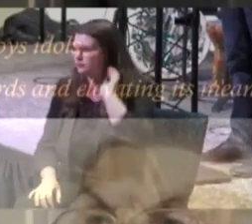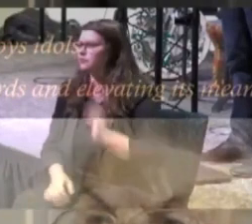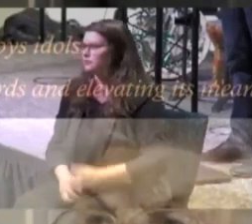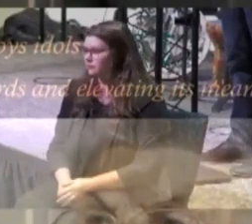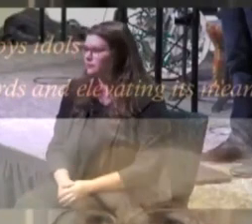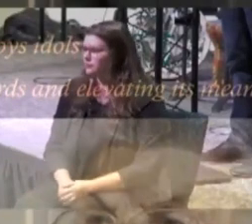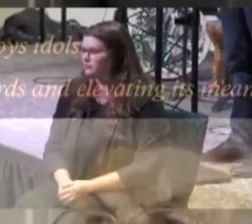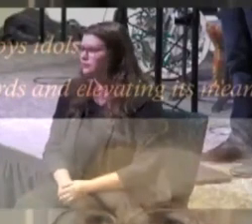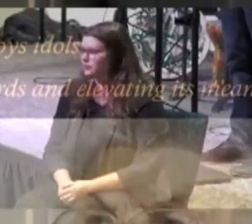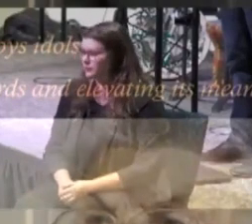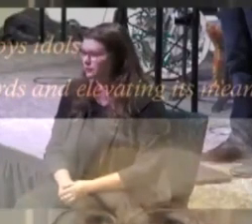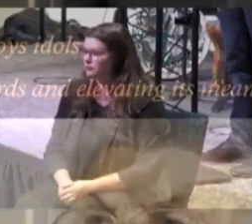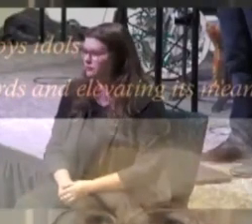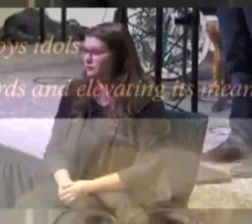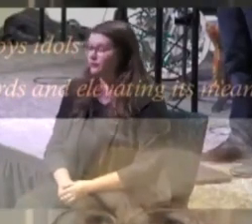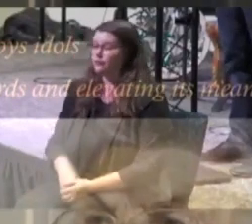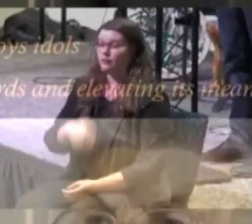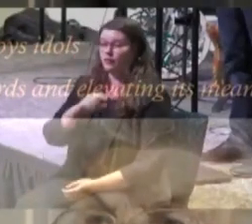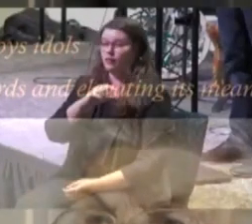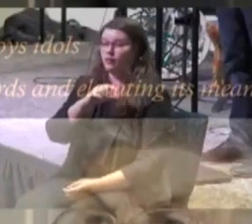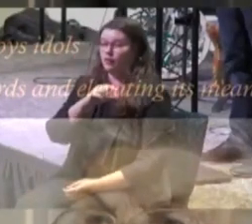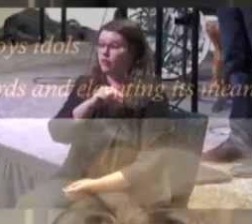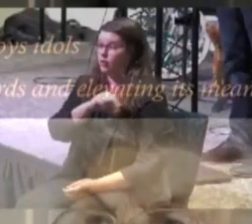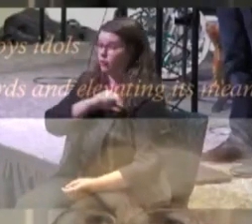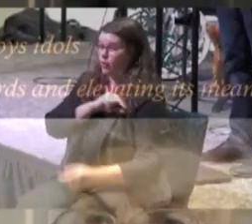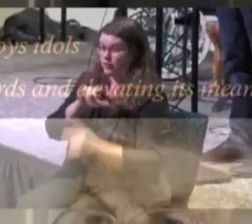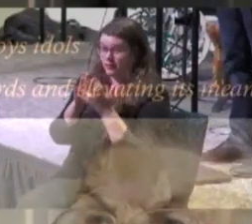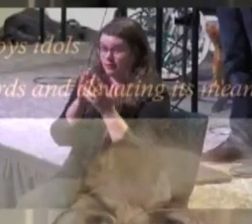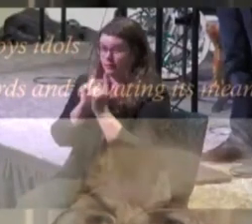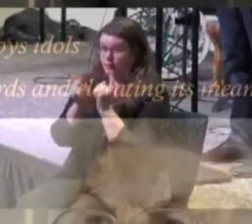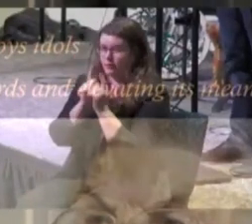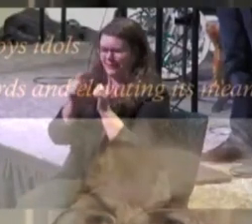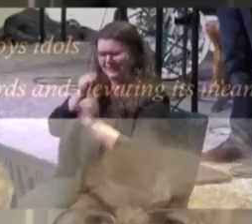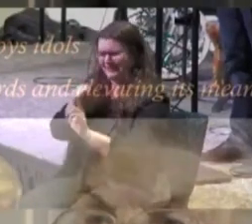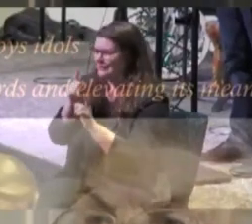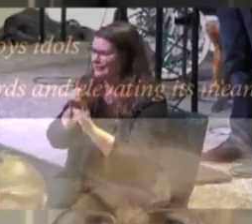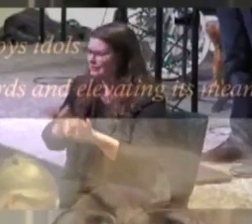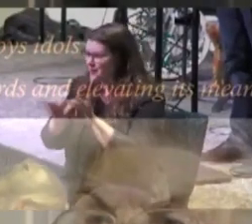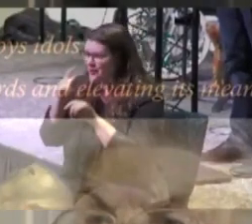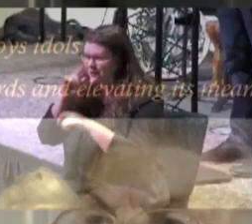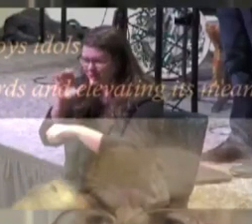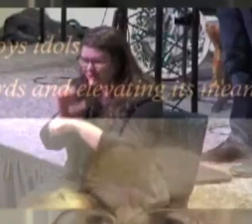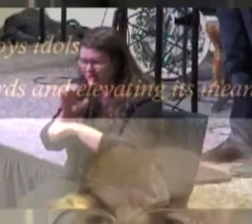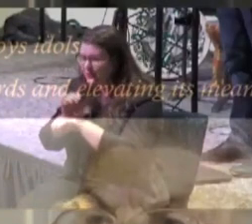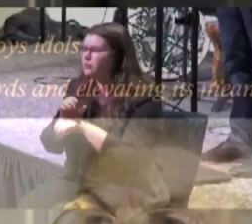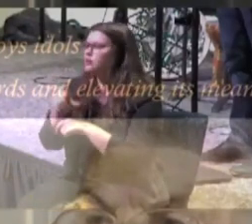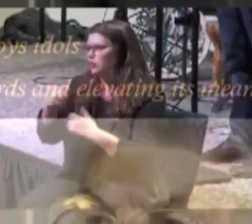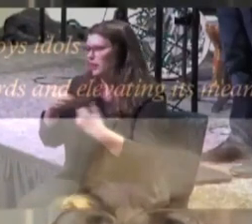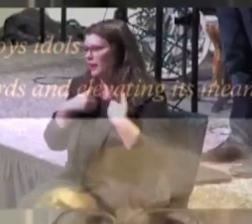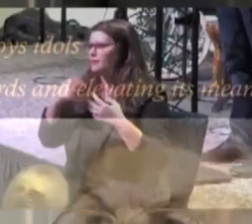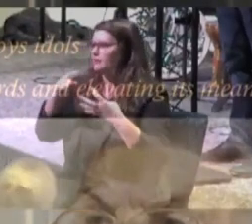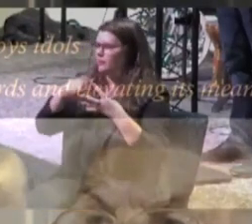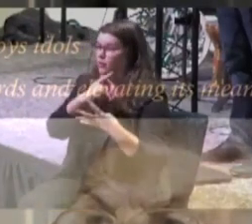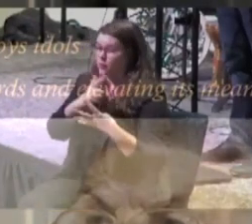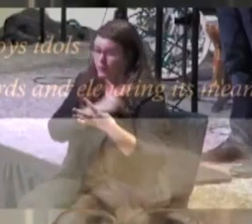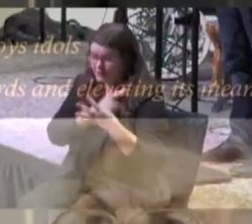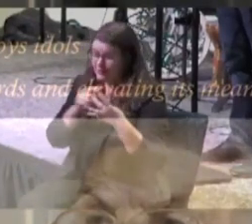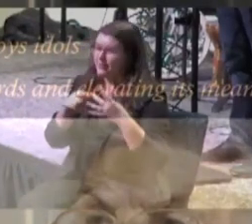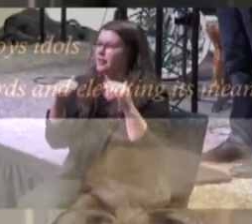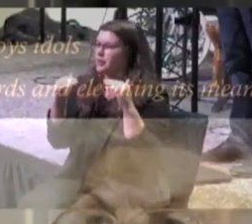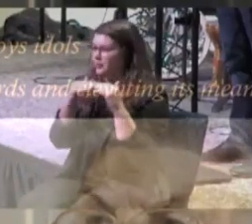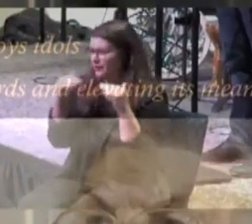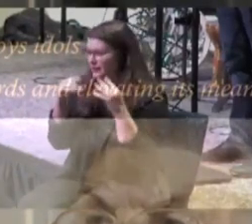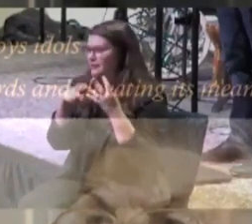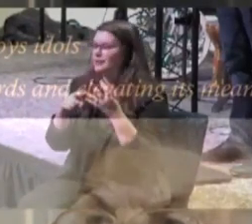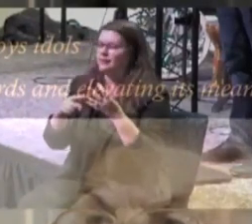A quality Bible translation is a key tool of the church, characterized by loyalty, equivalence, engagement, and iconoclasm. It's